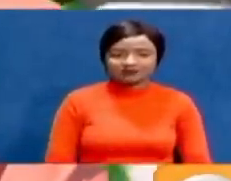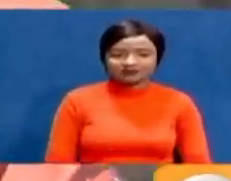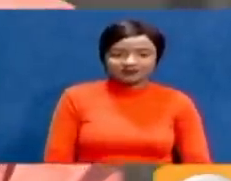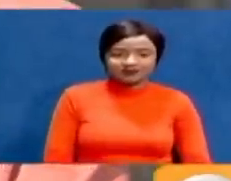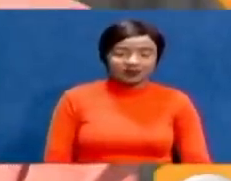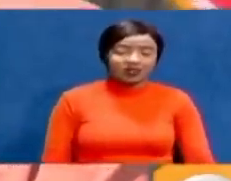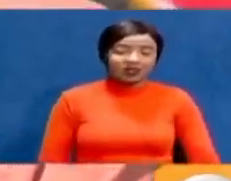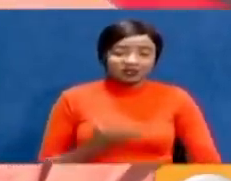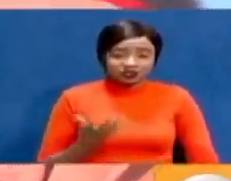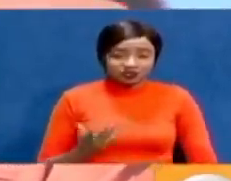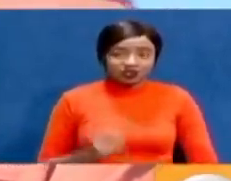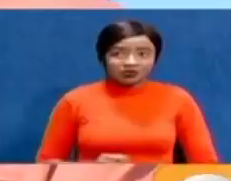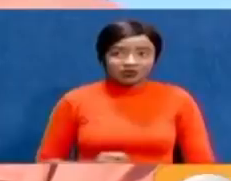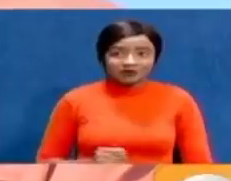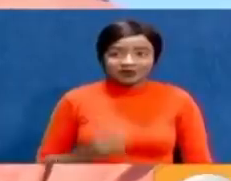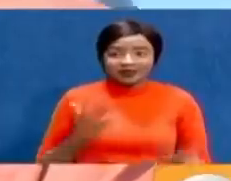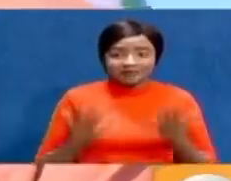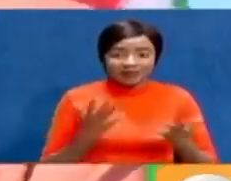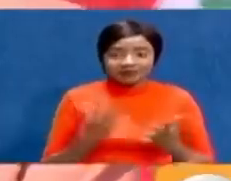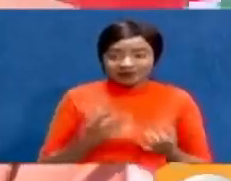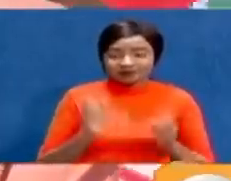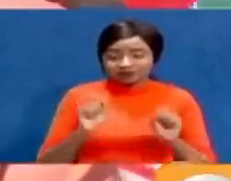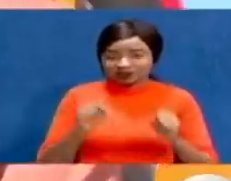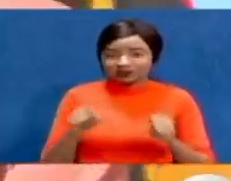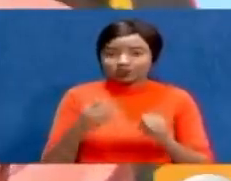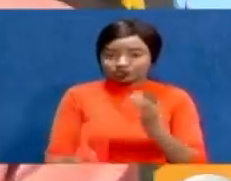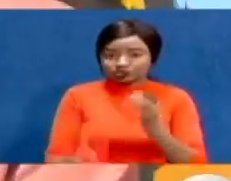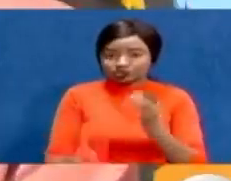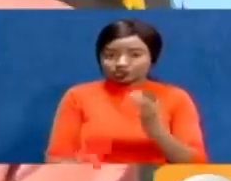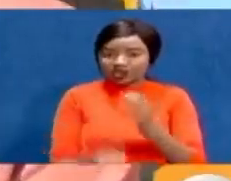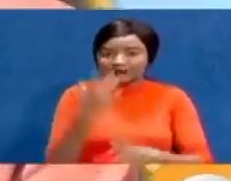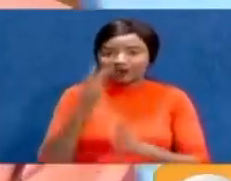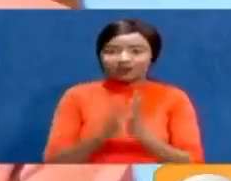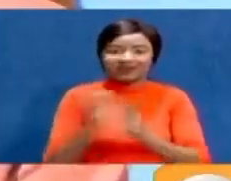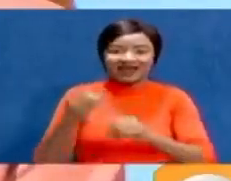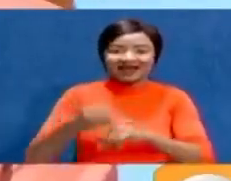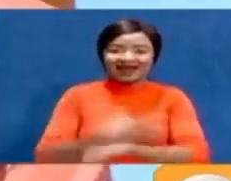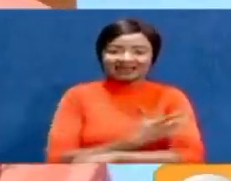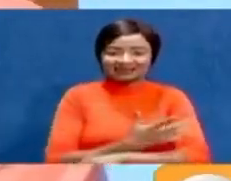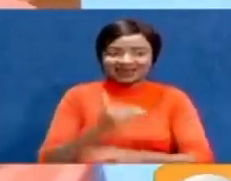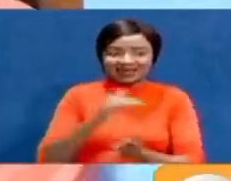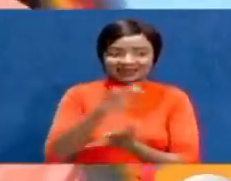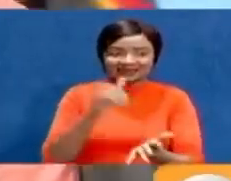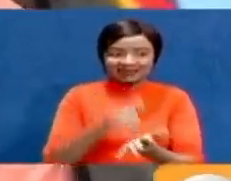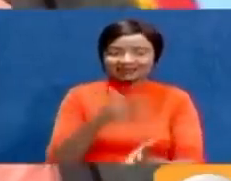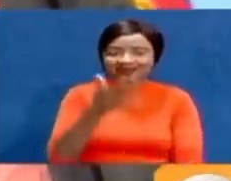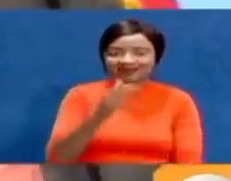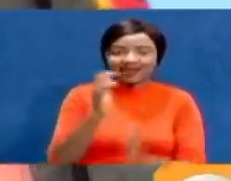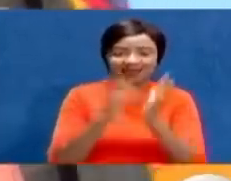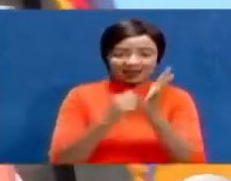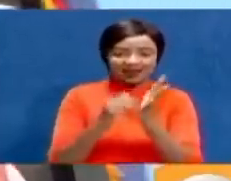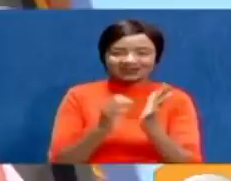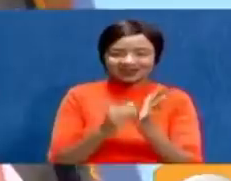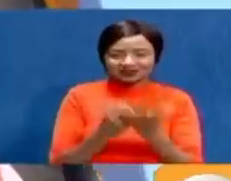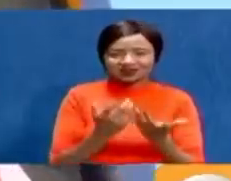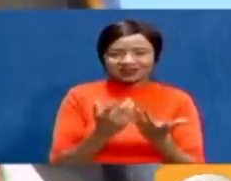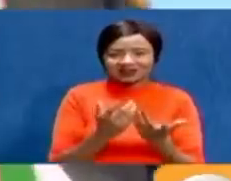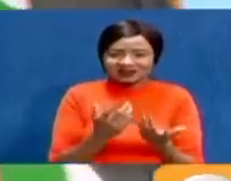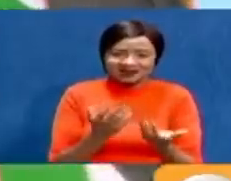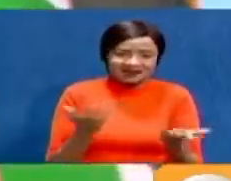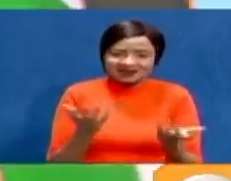The possibility that there would have been a cancer center here in Machakos at this time would have been very, very